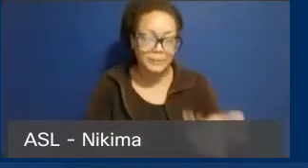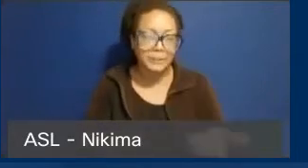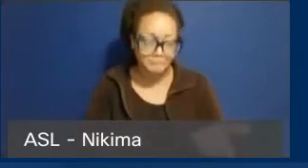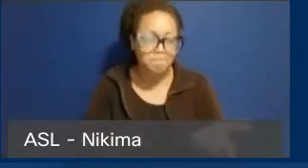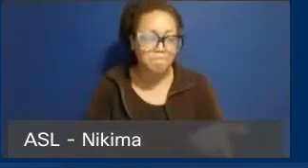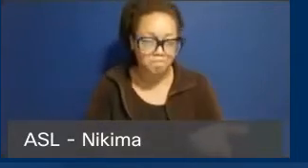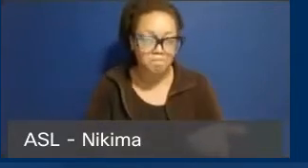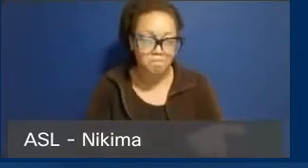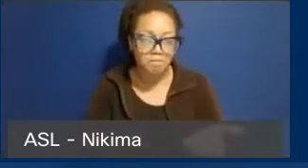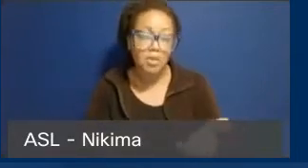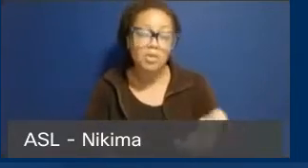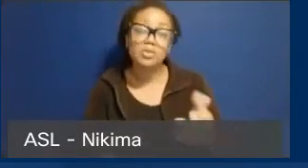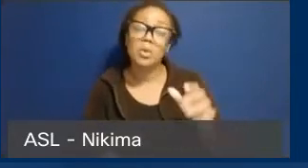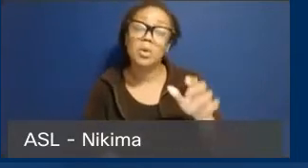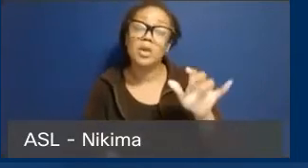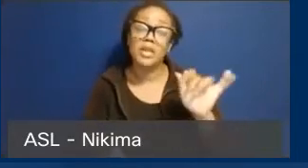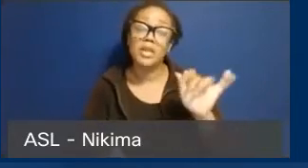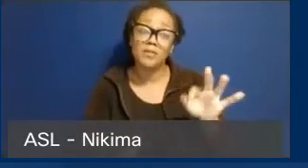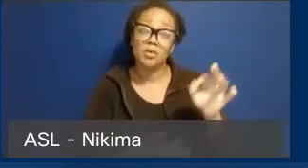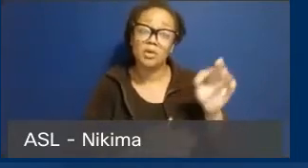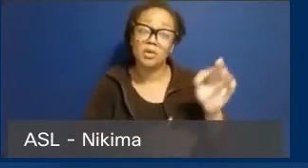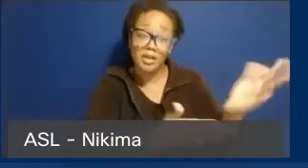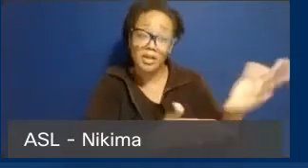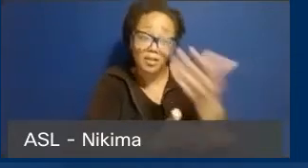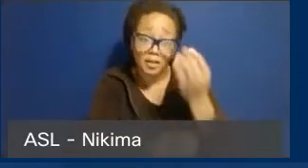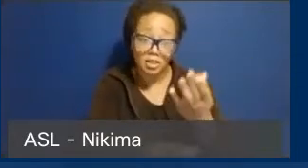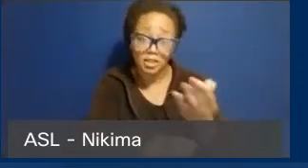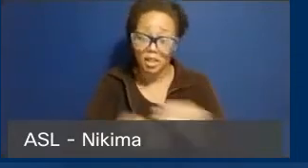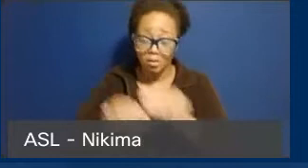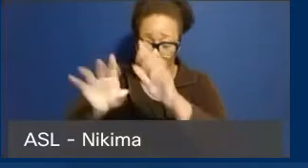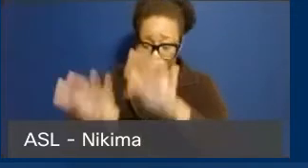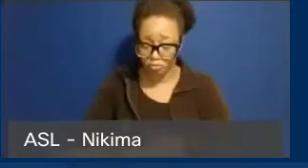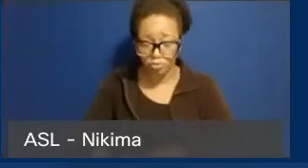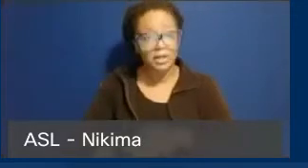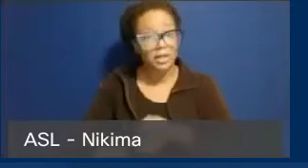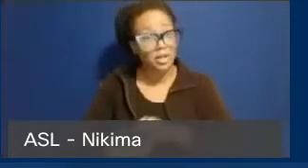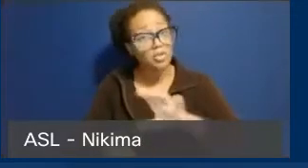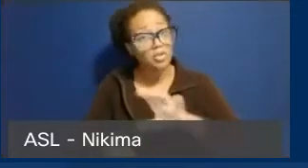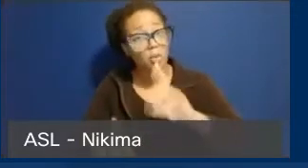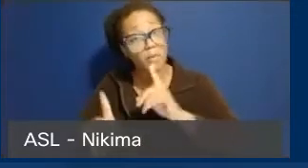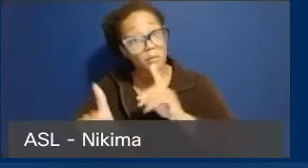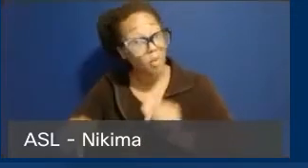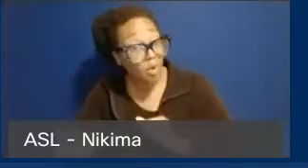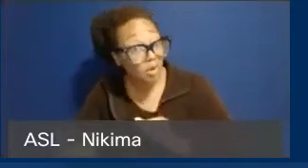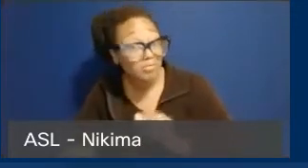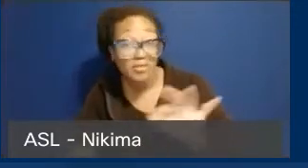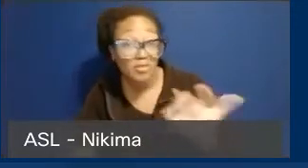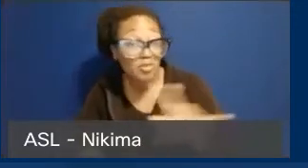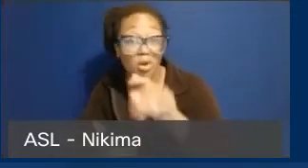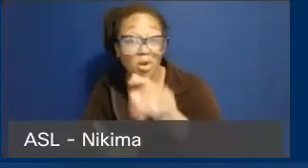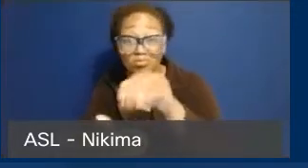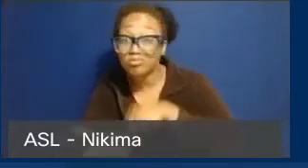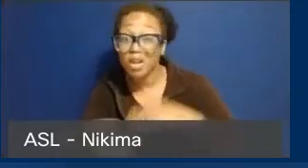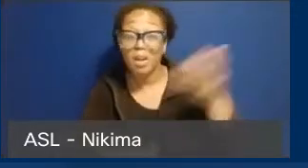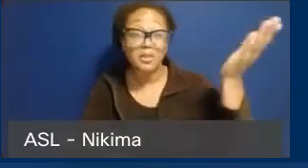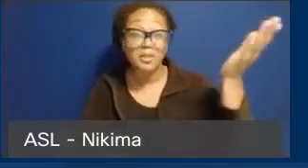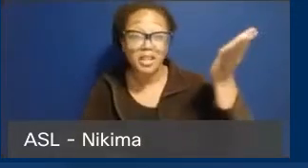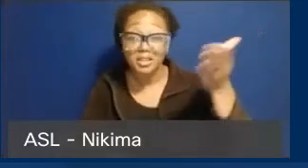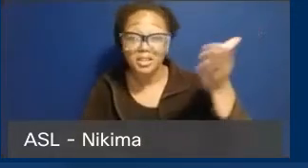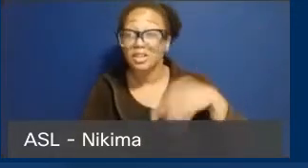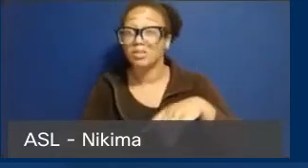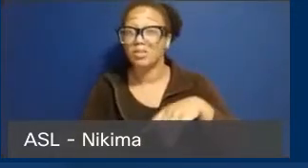to put into a report that you're writing, a presentation that you're making. And